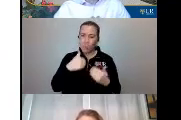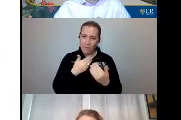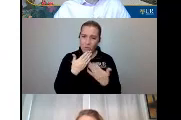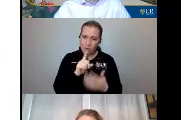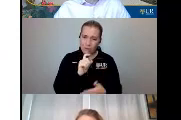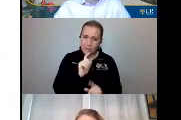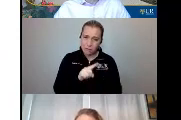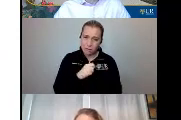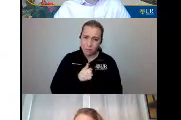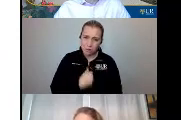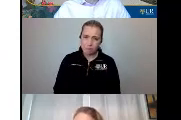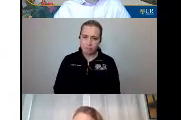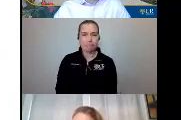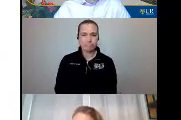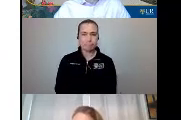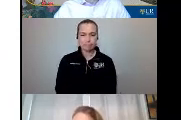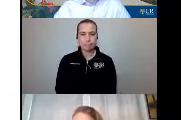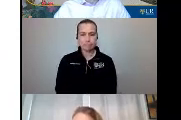Francisco.